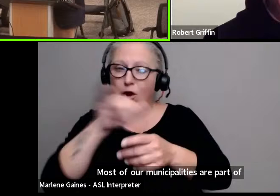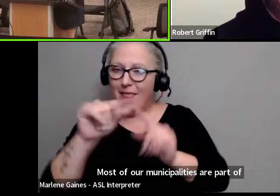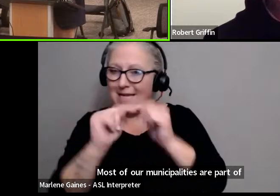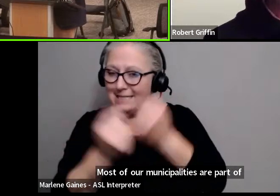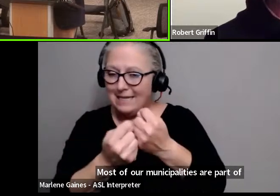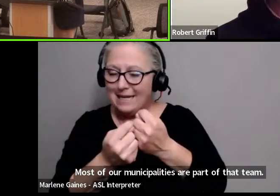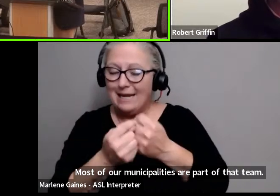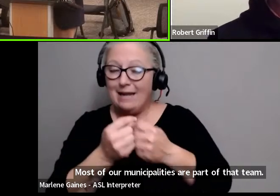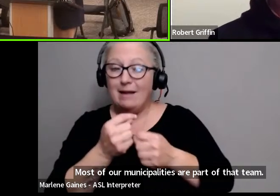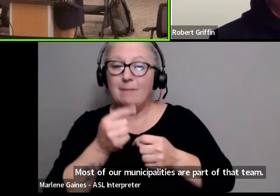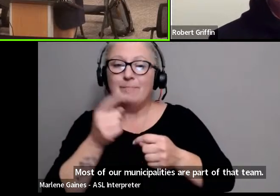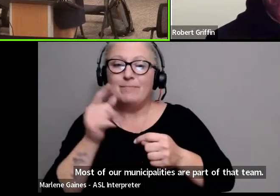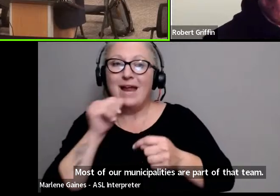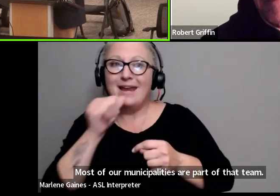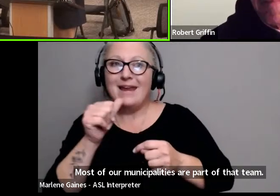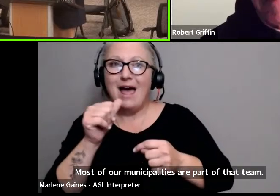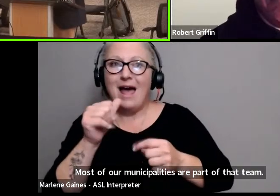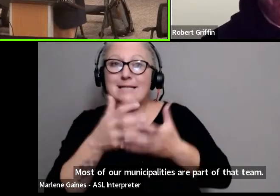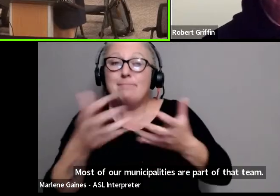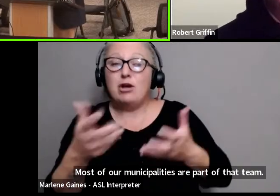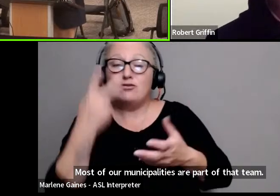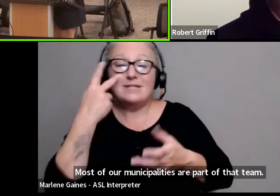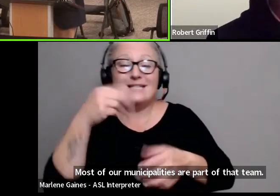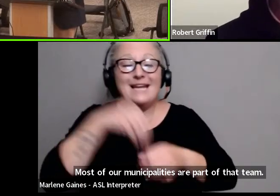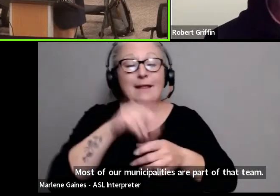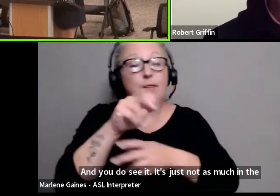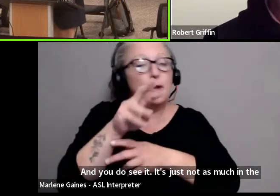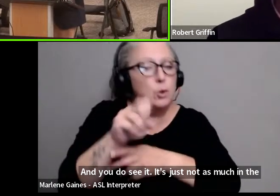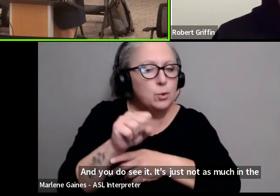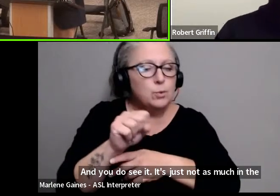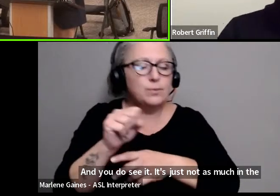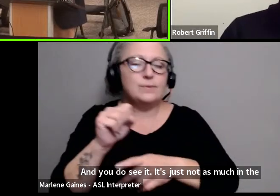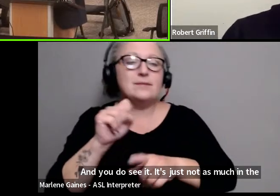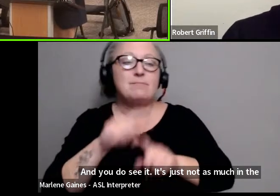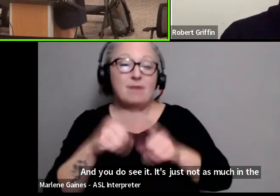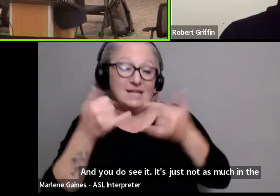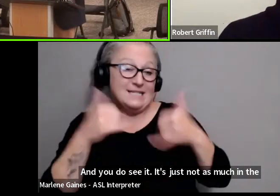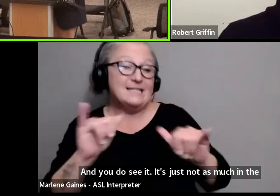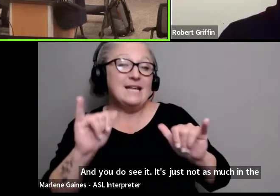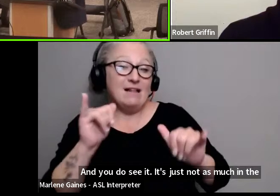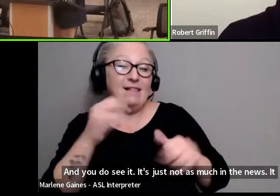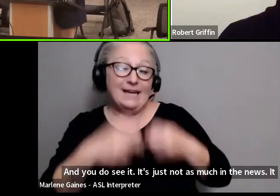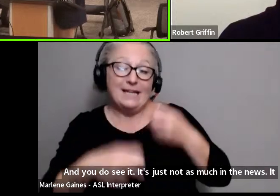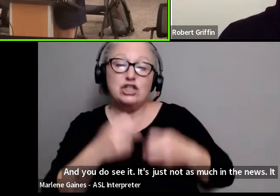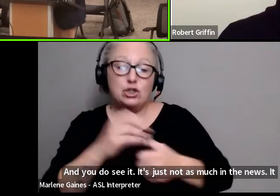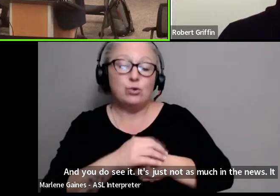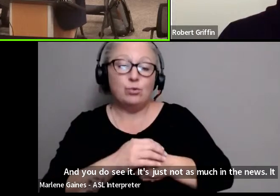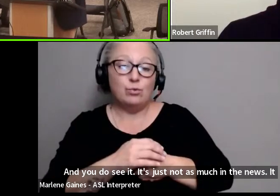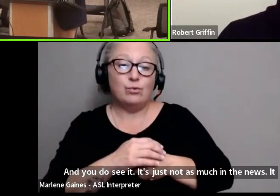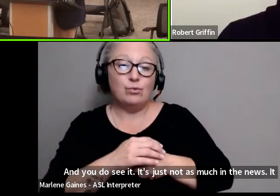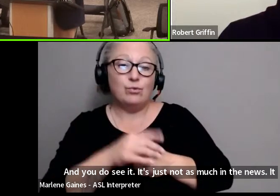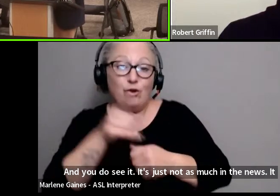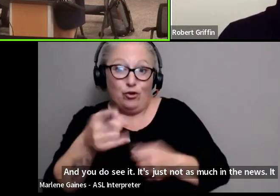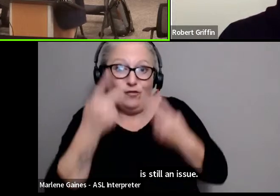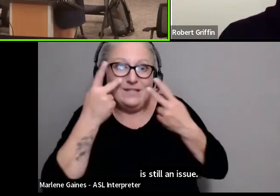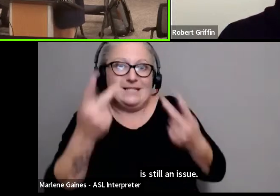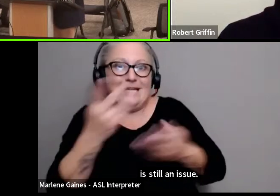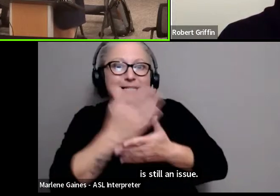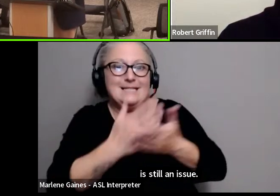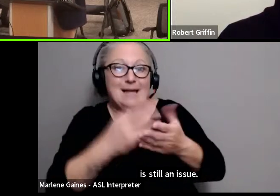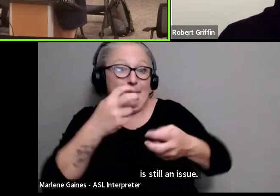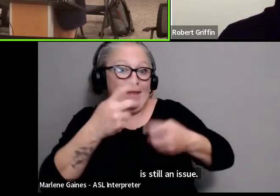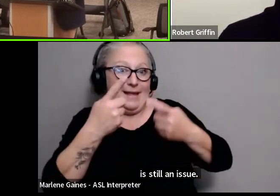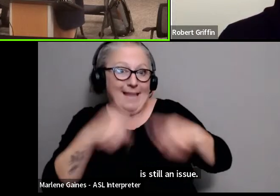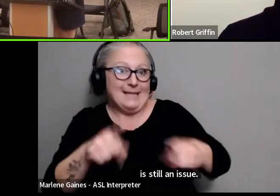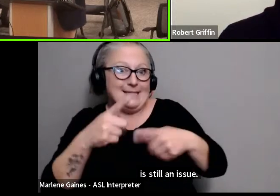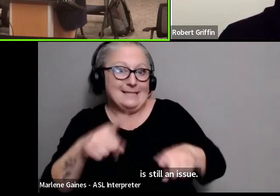you do see it. It's just not as much in the news. It is still an issue. I mean, you have seen some of those incidents